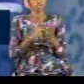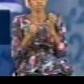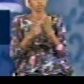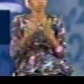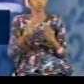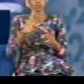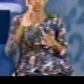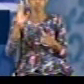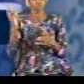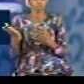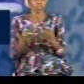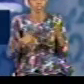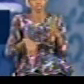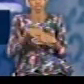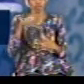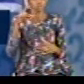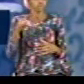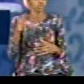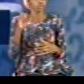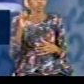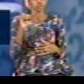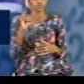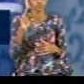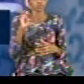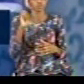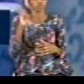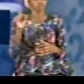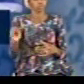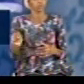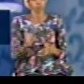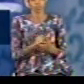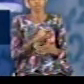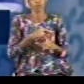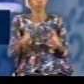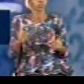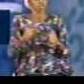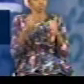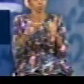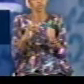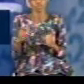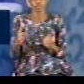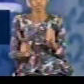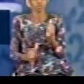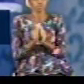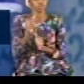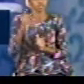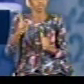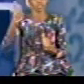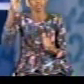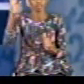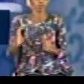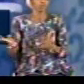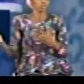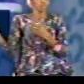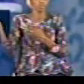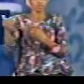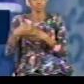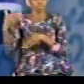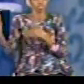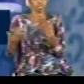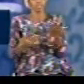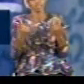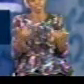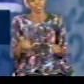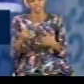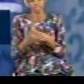pus. But the power of the Most High God visited her tonight. And after the prayer of the man